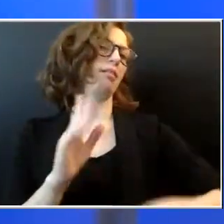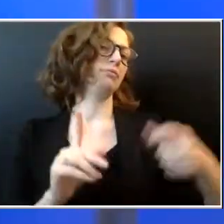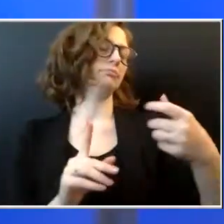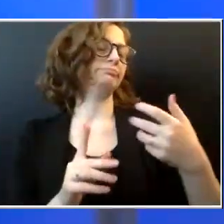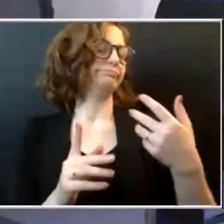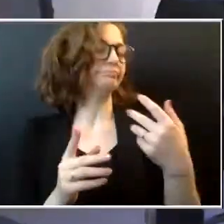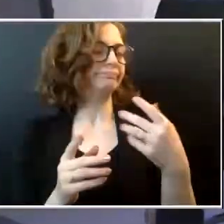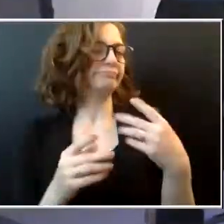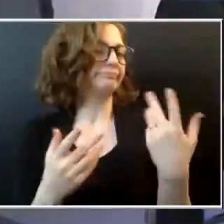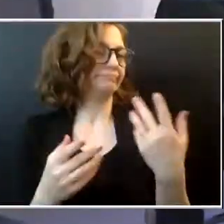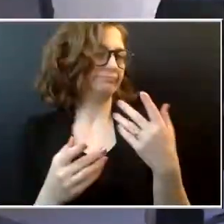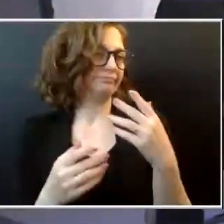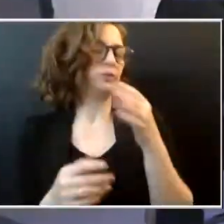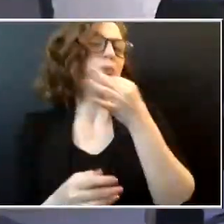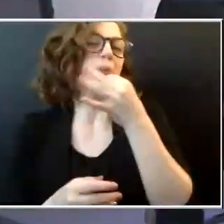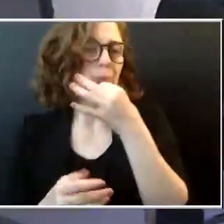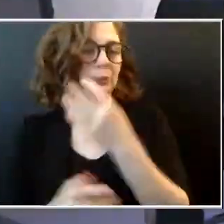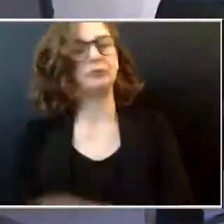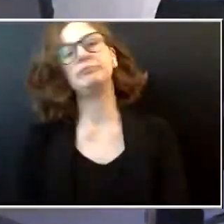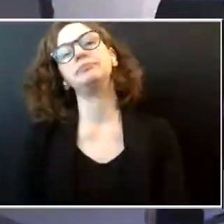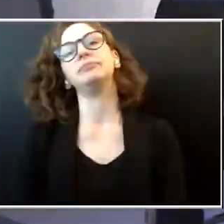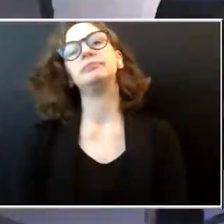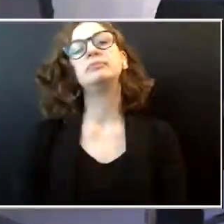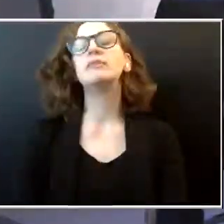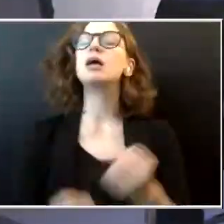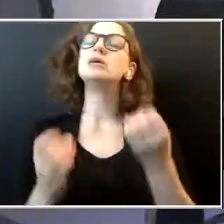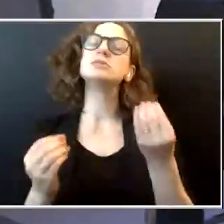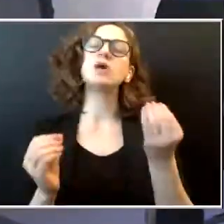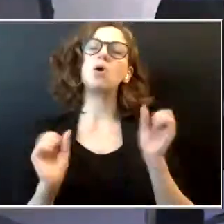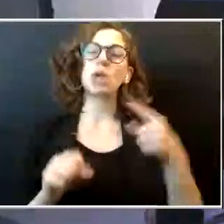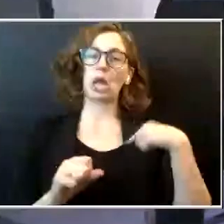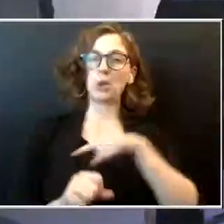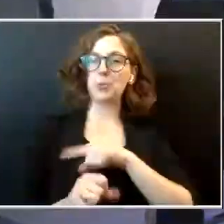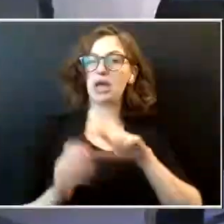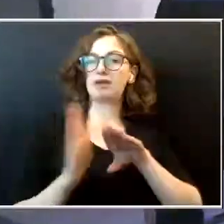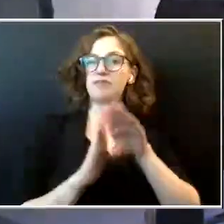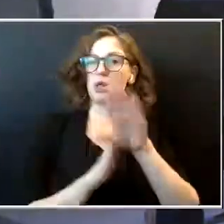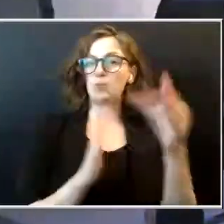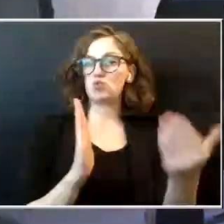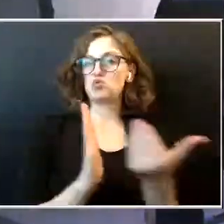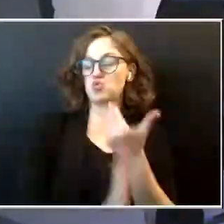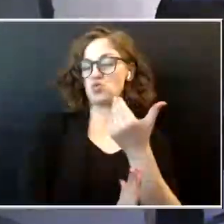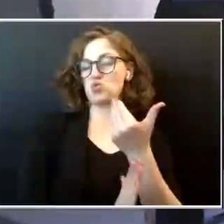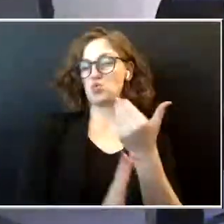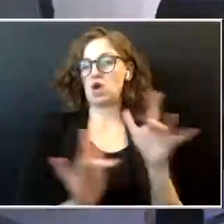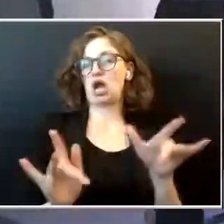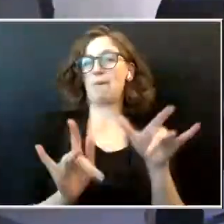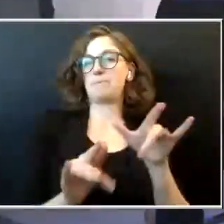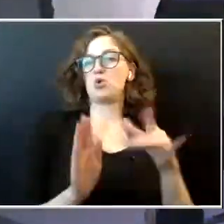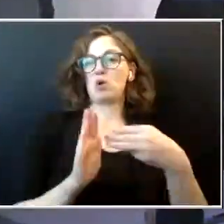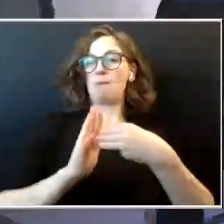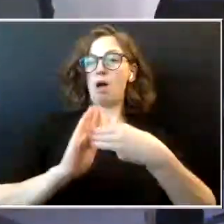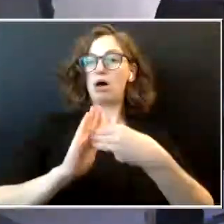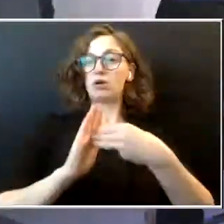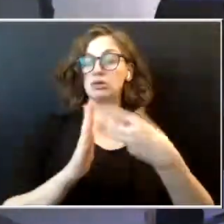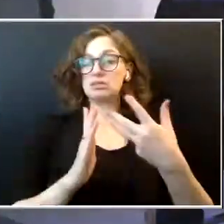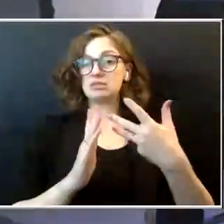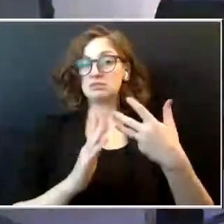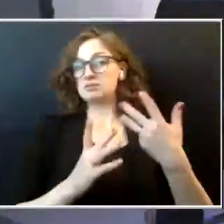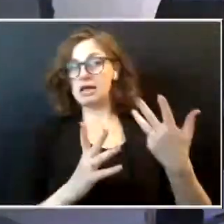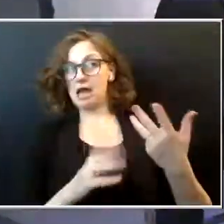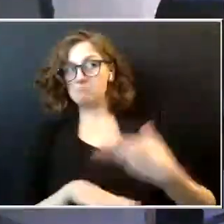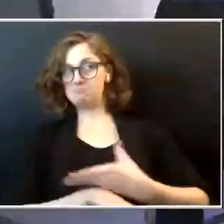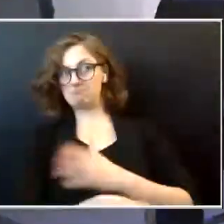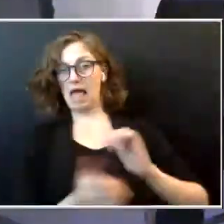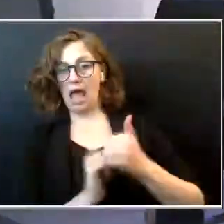here. So can we develop new computer models to improve how we deliver proton flash radiotherapy to patients? Is that part of what you're doing too?